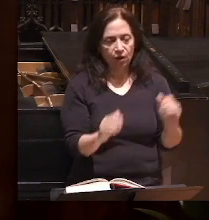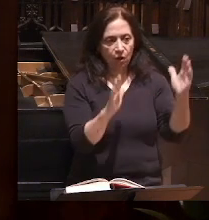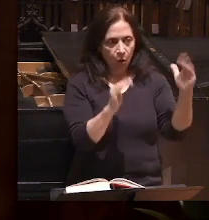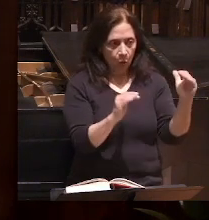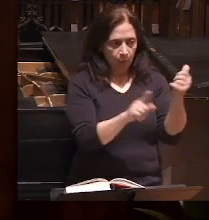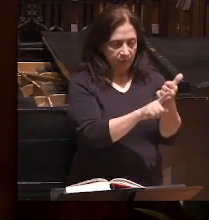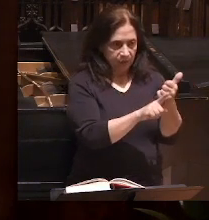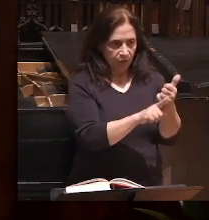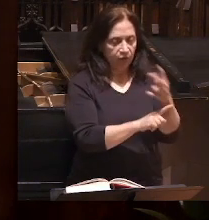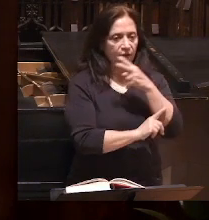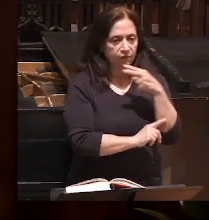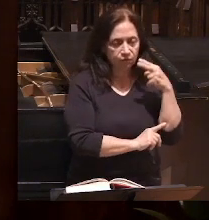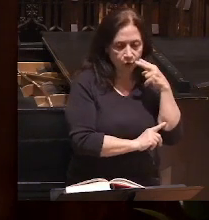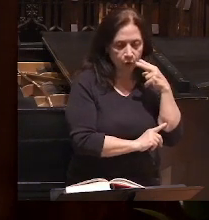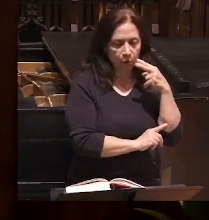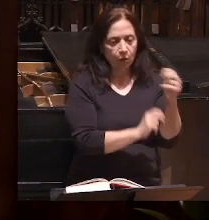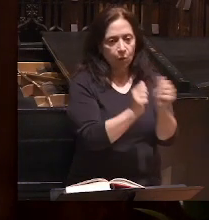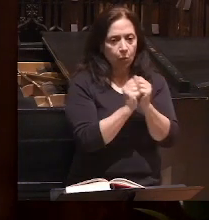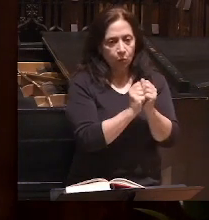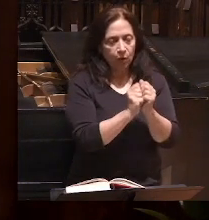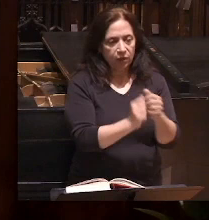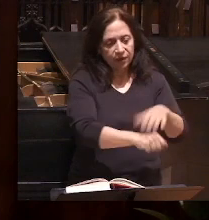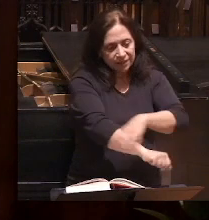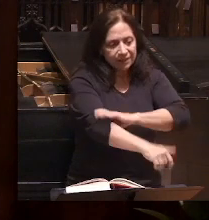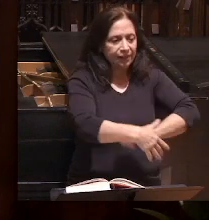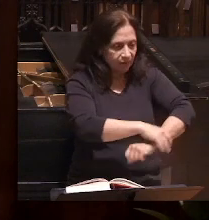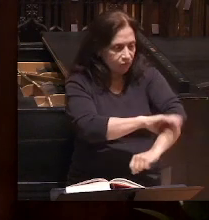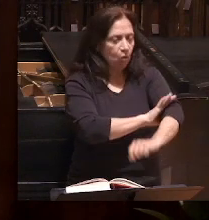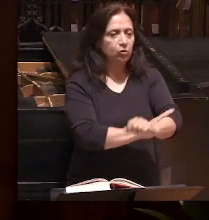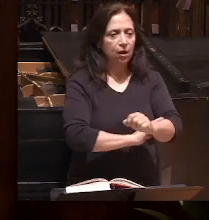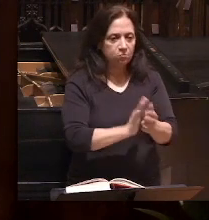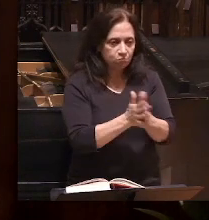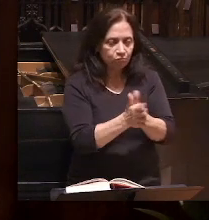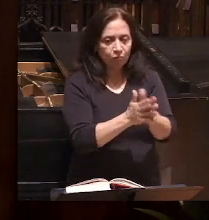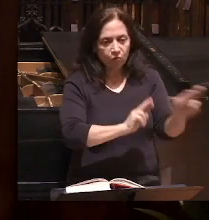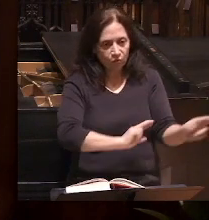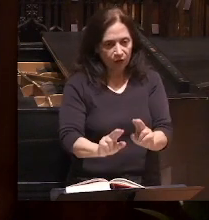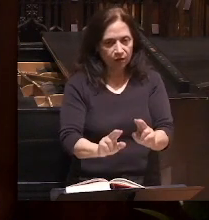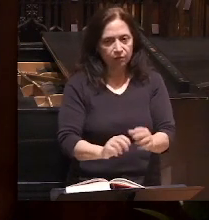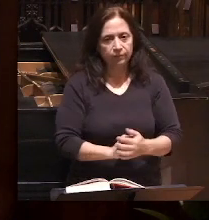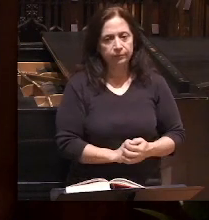Hope is a verb with its sleeves rolled up.